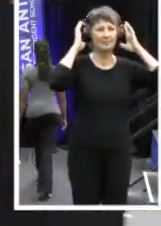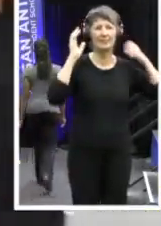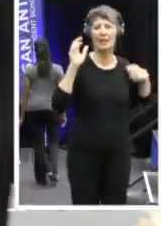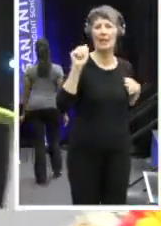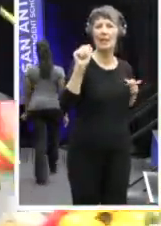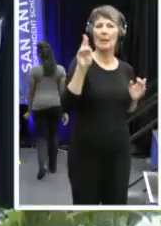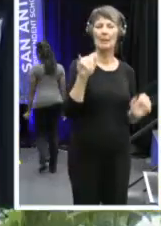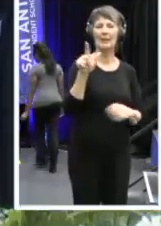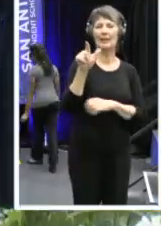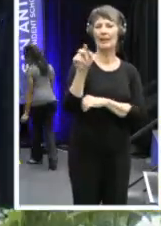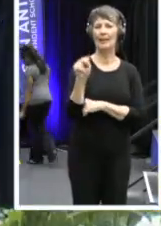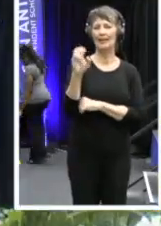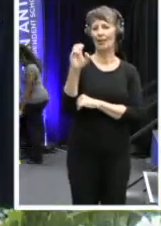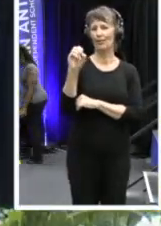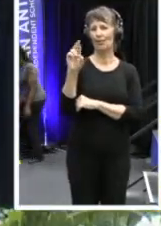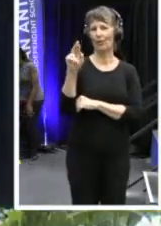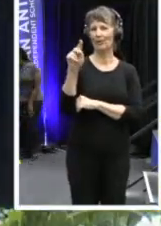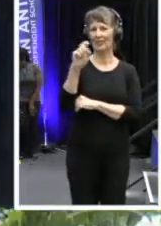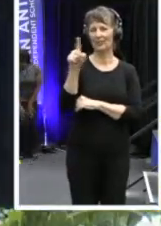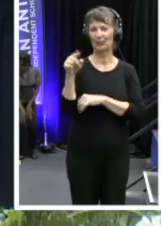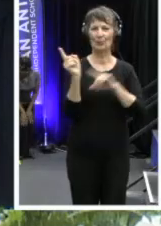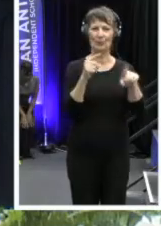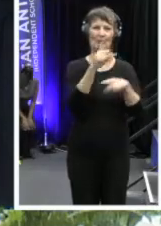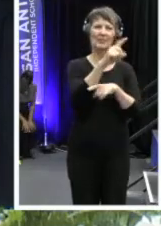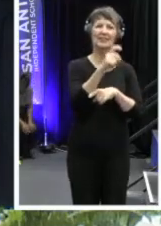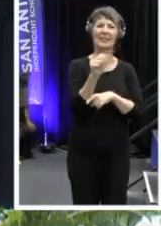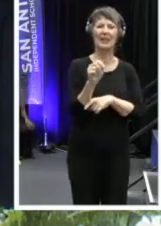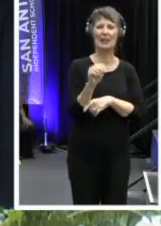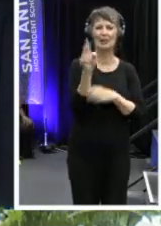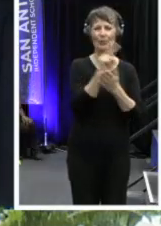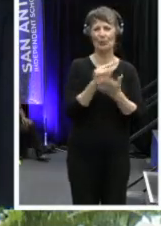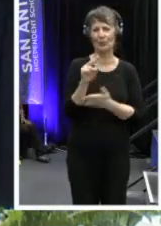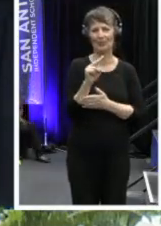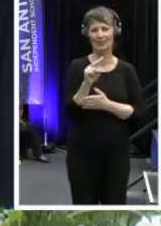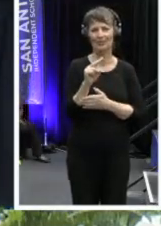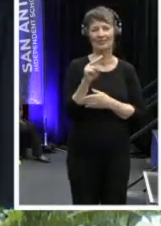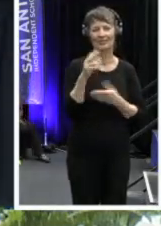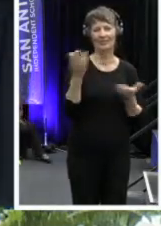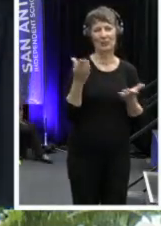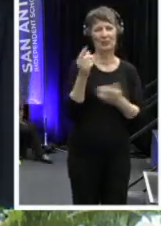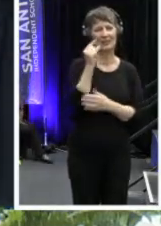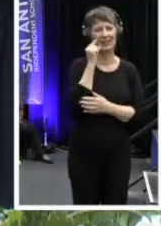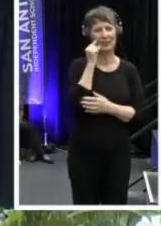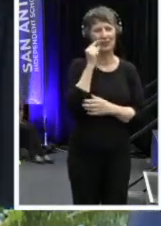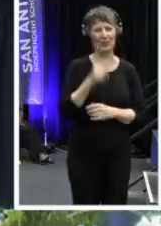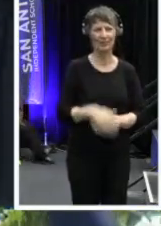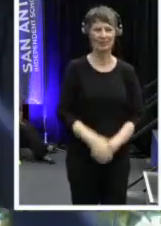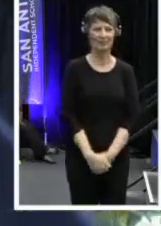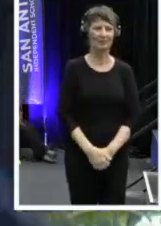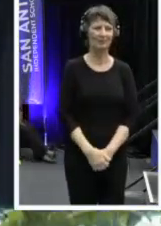Abby Lynn Cortez will be attending Texas A&M University at San Antonio.